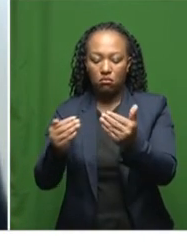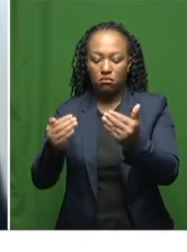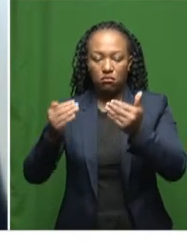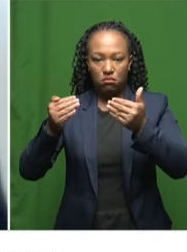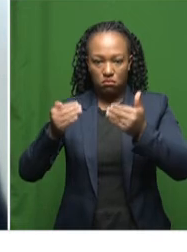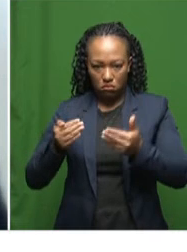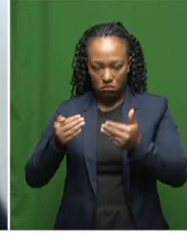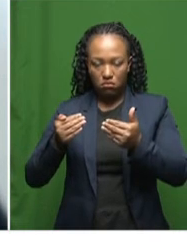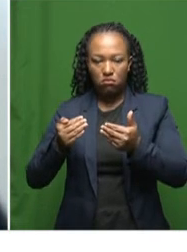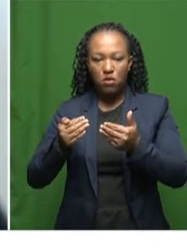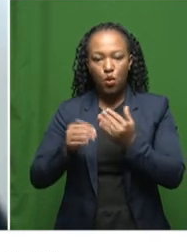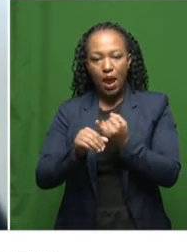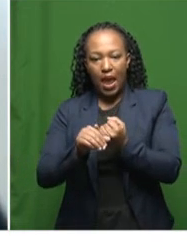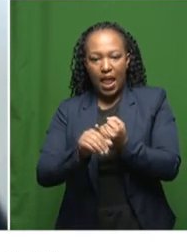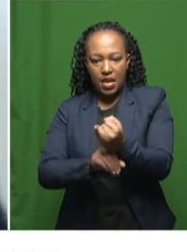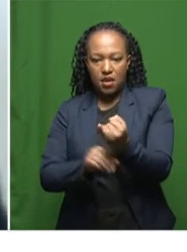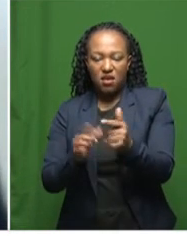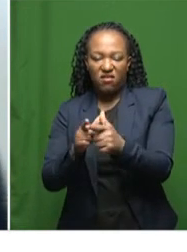then also create